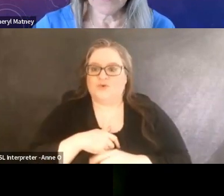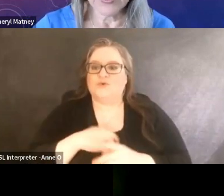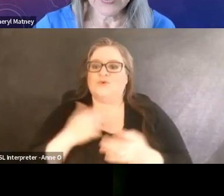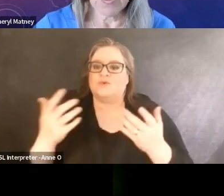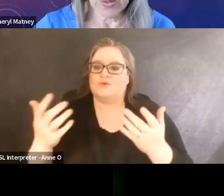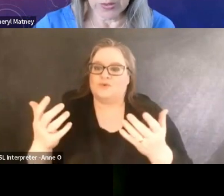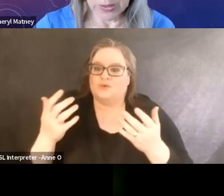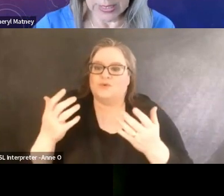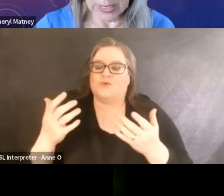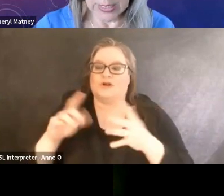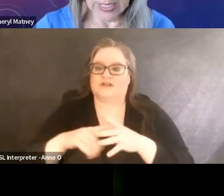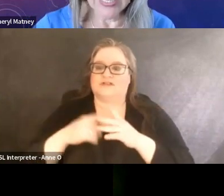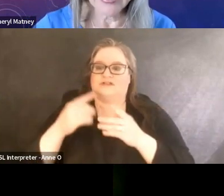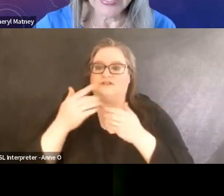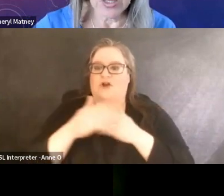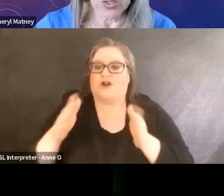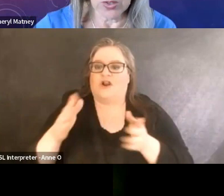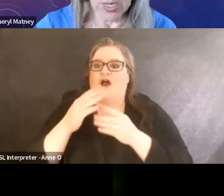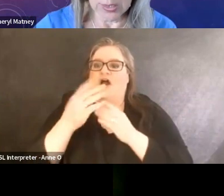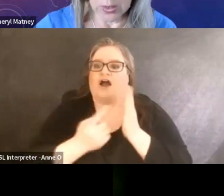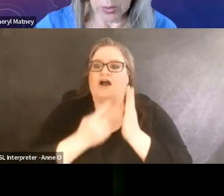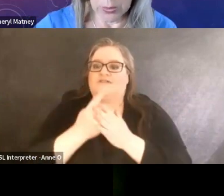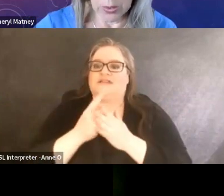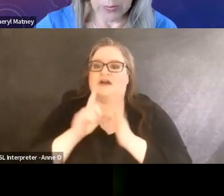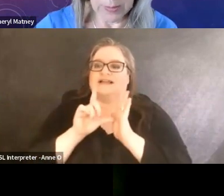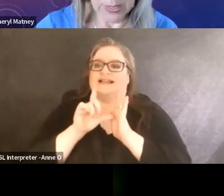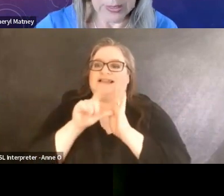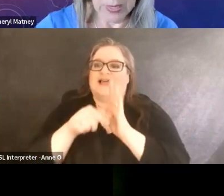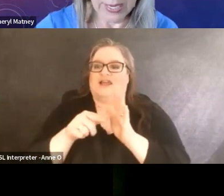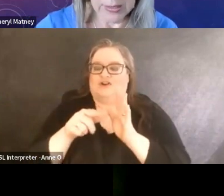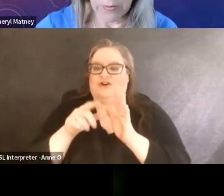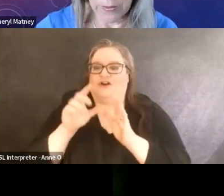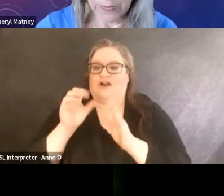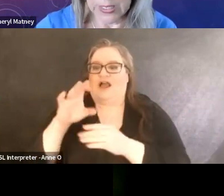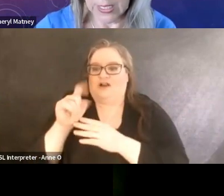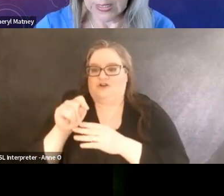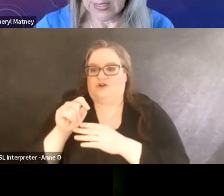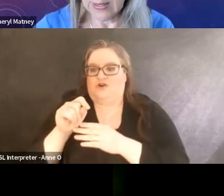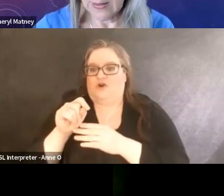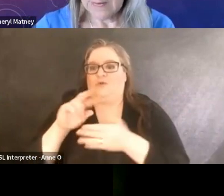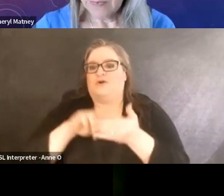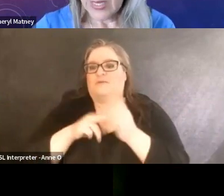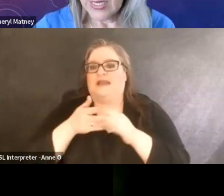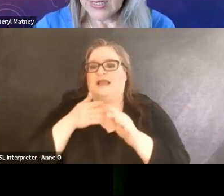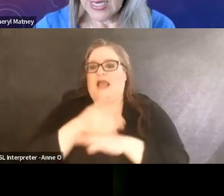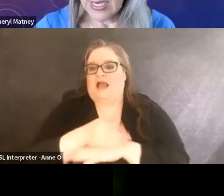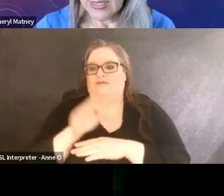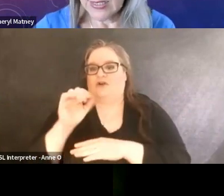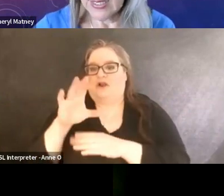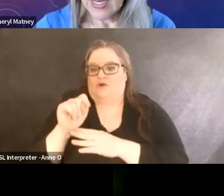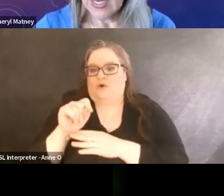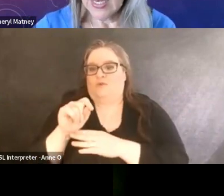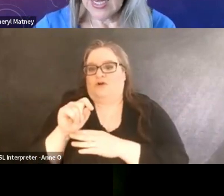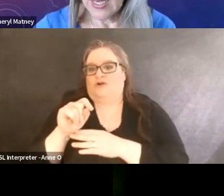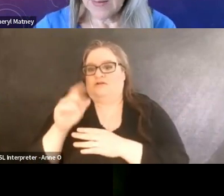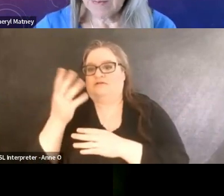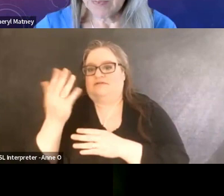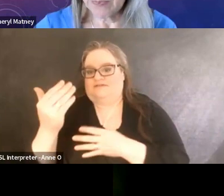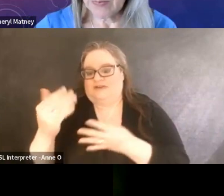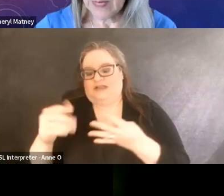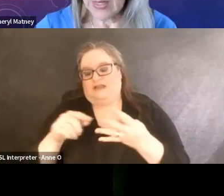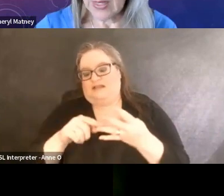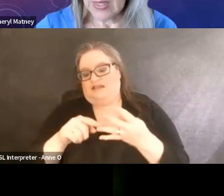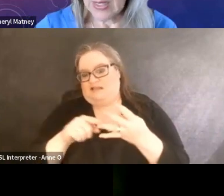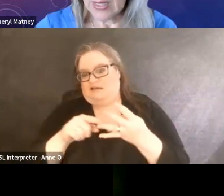begin office hours in later October. That means past the 15th. And yes,